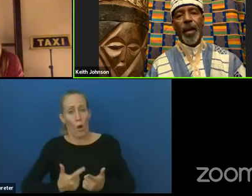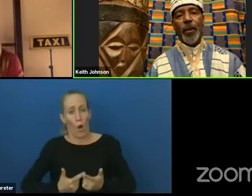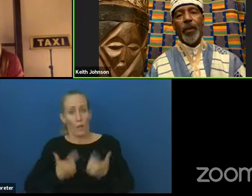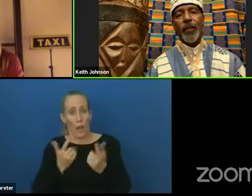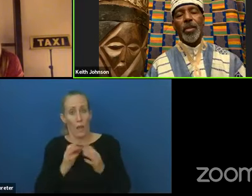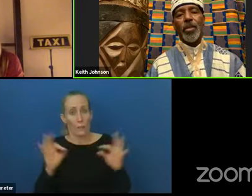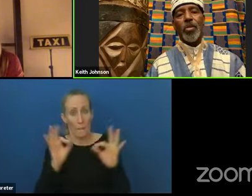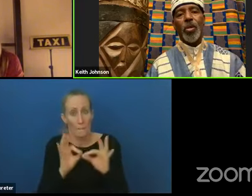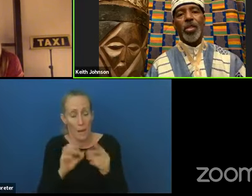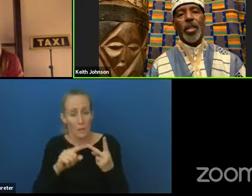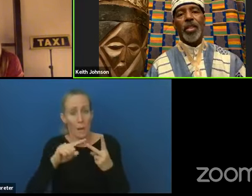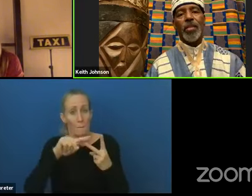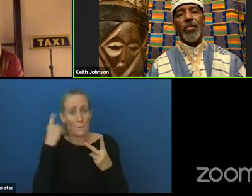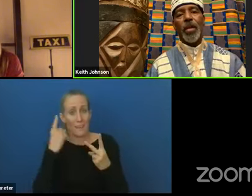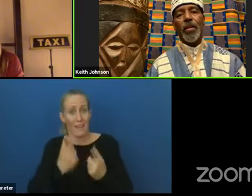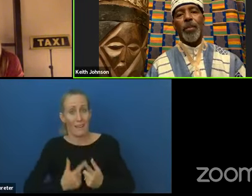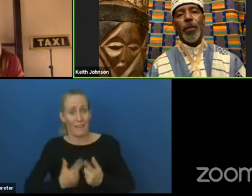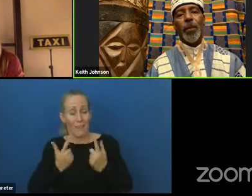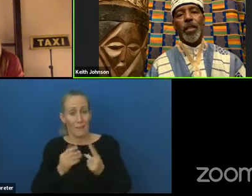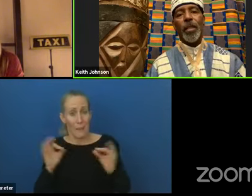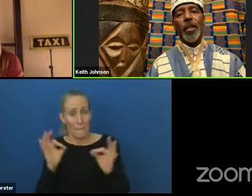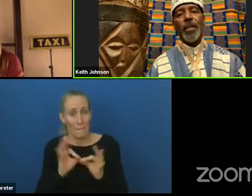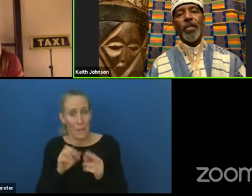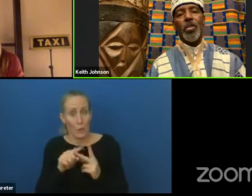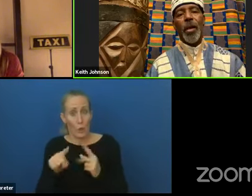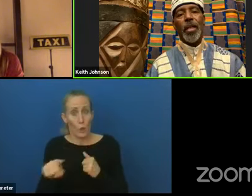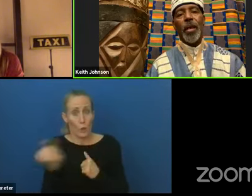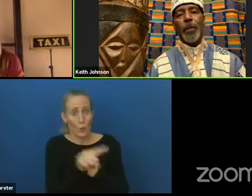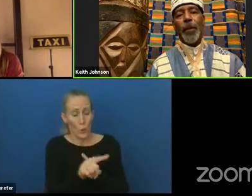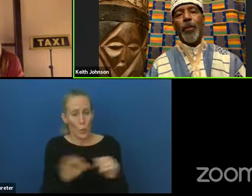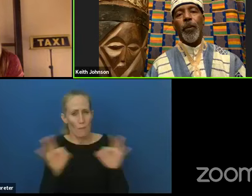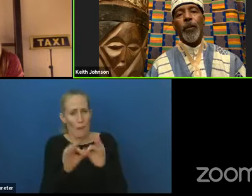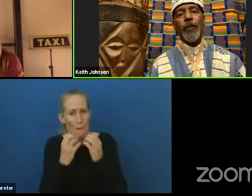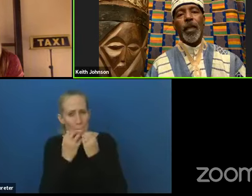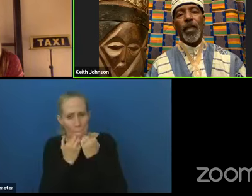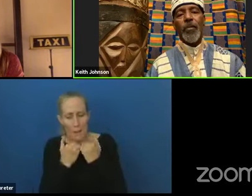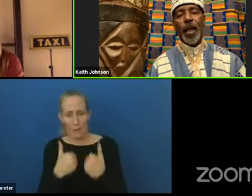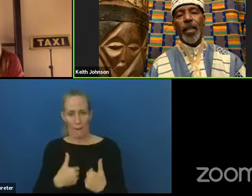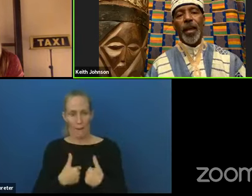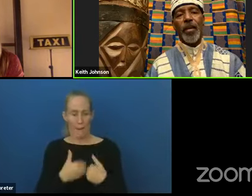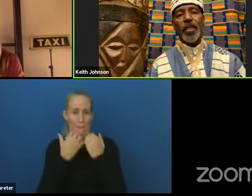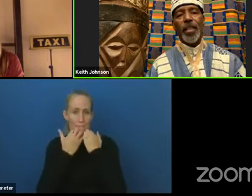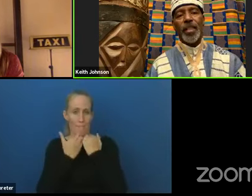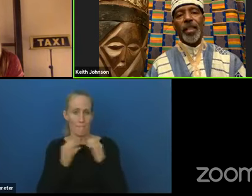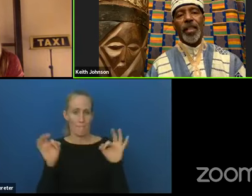I matter. So those things are very important to our young people.